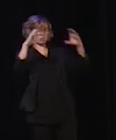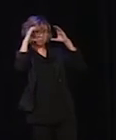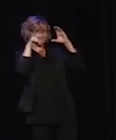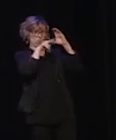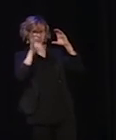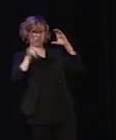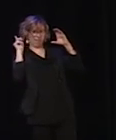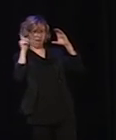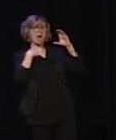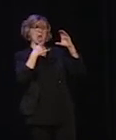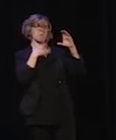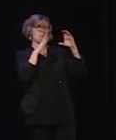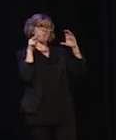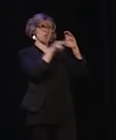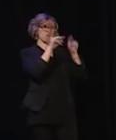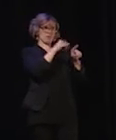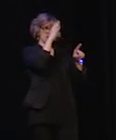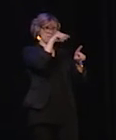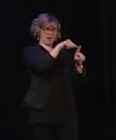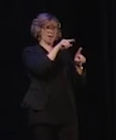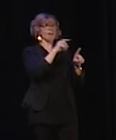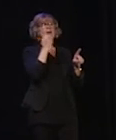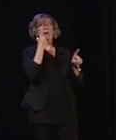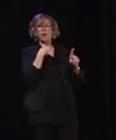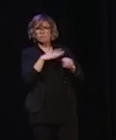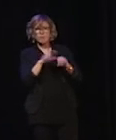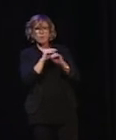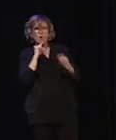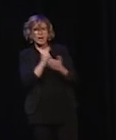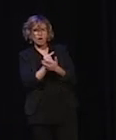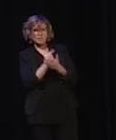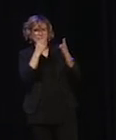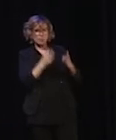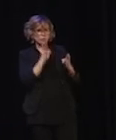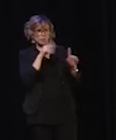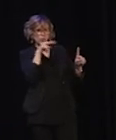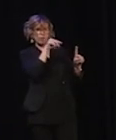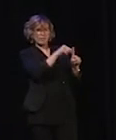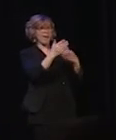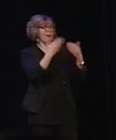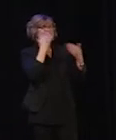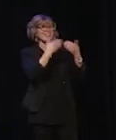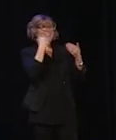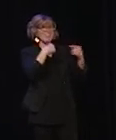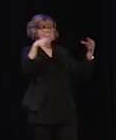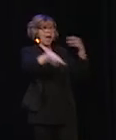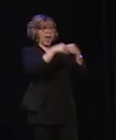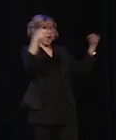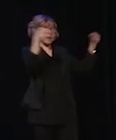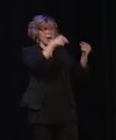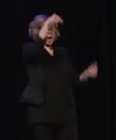to note is that there is no guarantee of that. Even if I put arrows pointing at him, a trombone